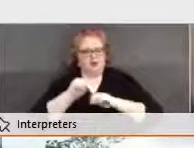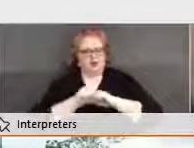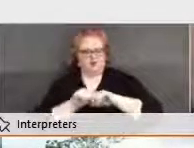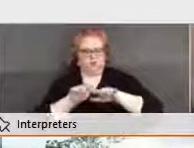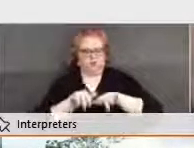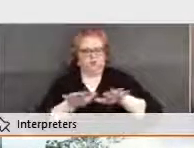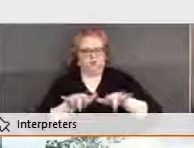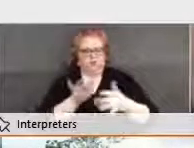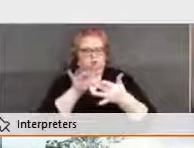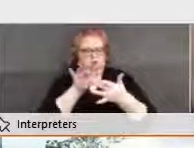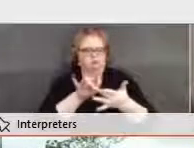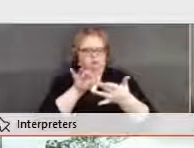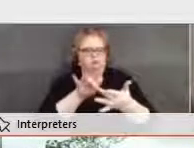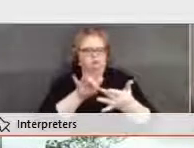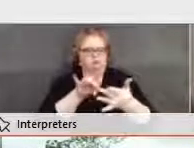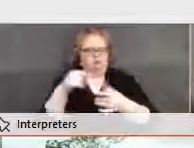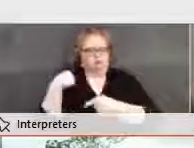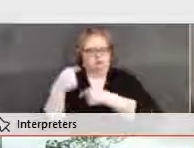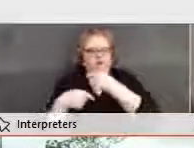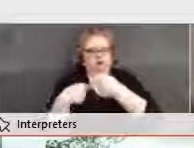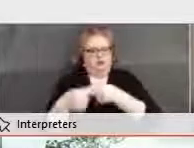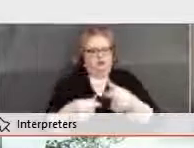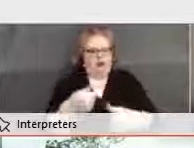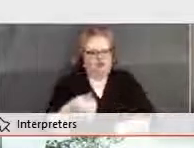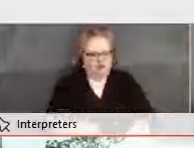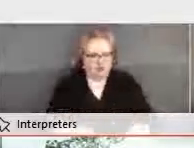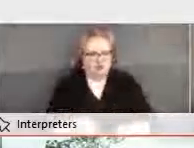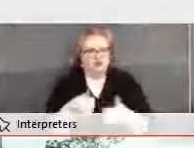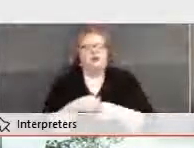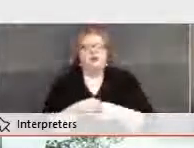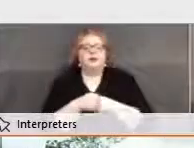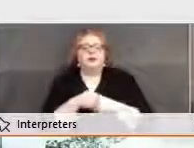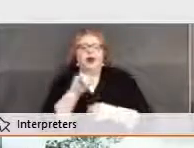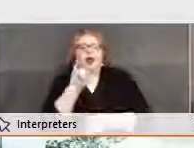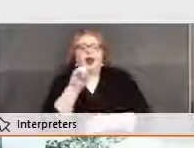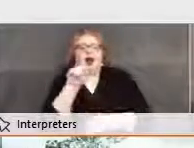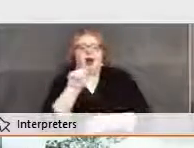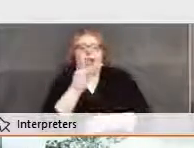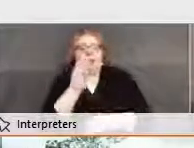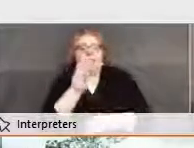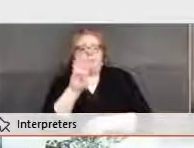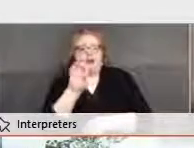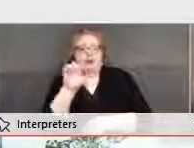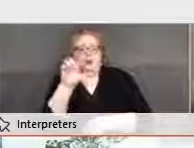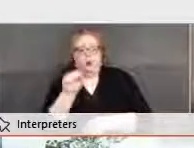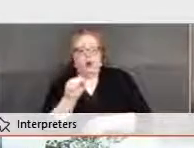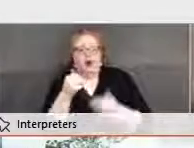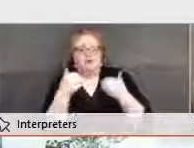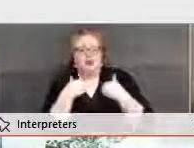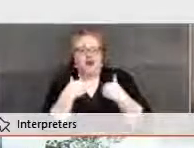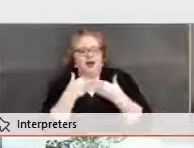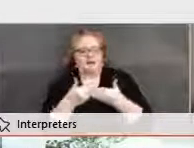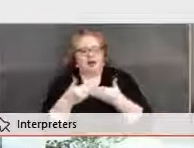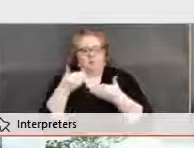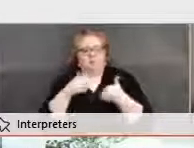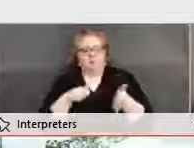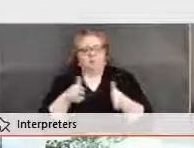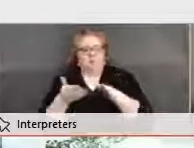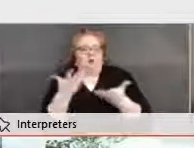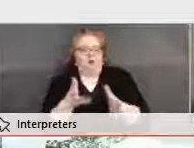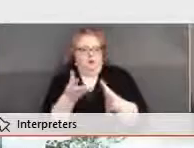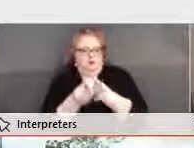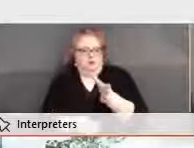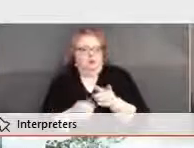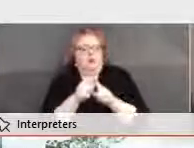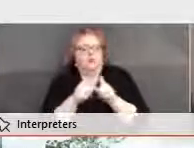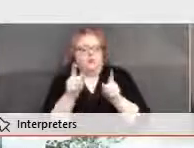mention that Ida B. Wells was recognized earlier this year with a posthumous Pulitzer Prize not only for her work in the women's suffrage movement, but